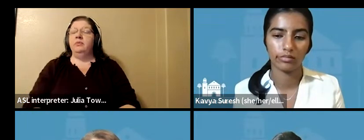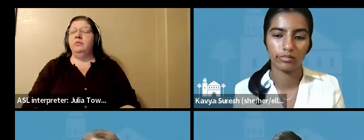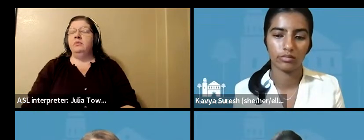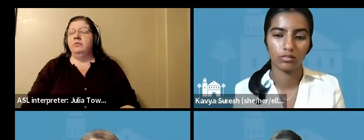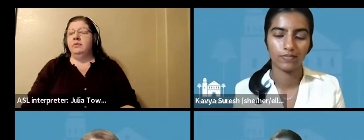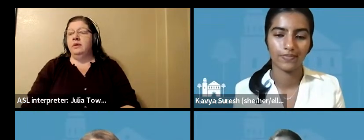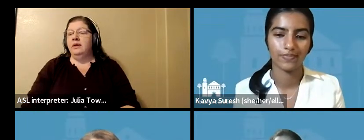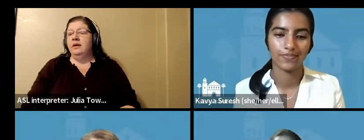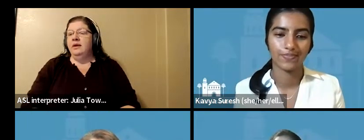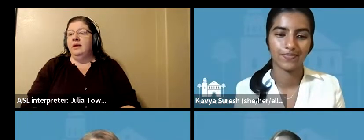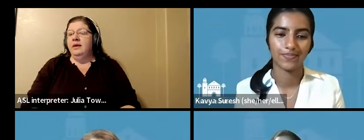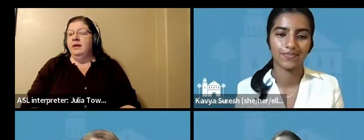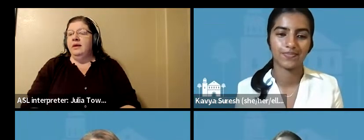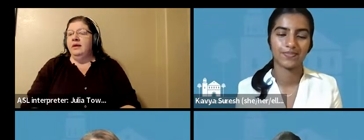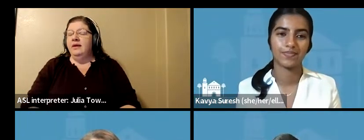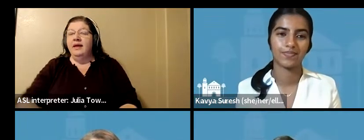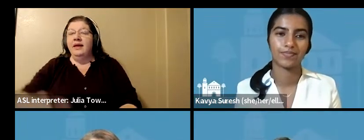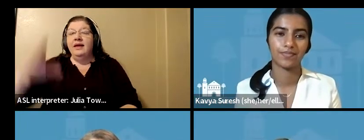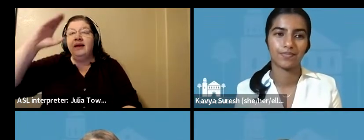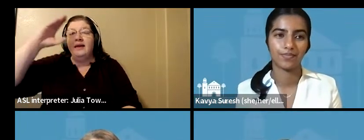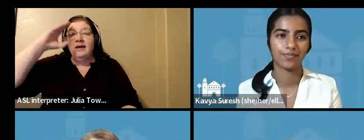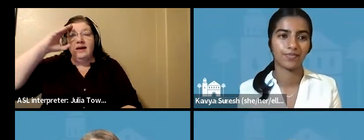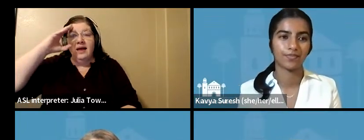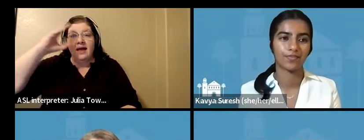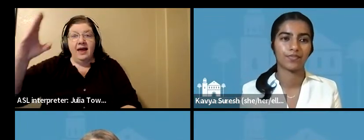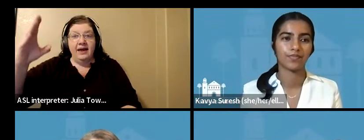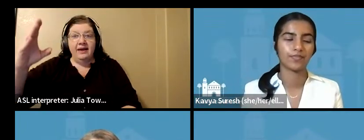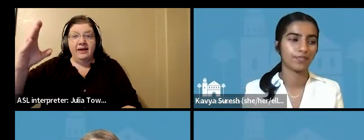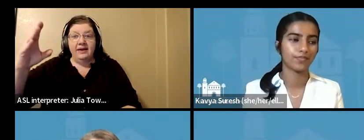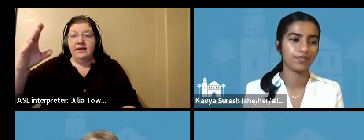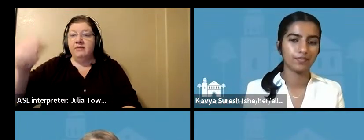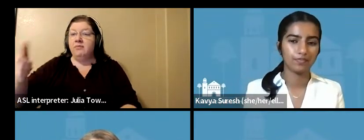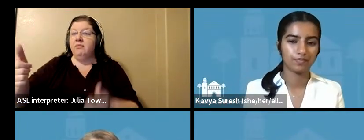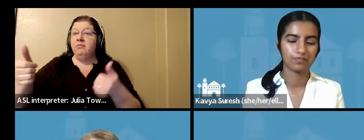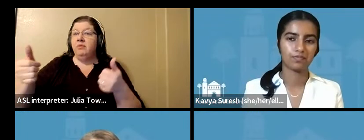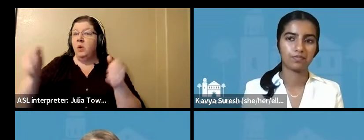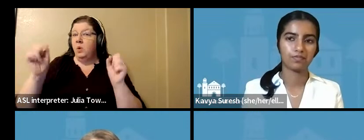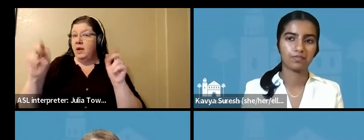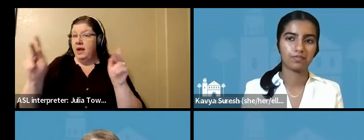Hi. Go ahead. Okay.